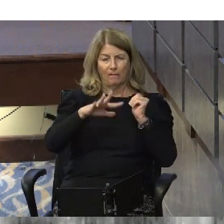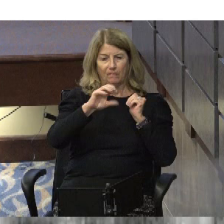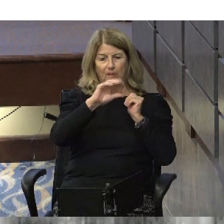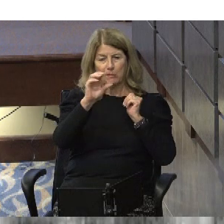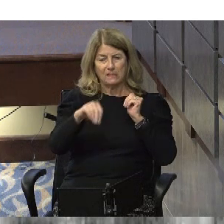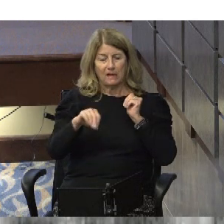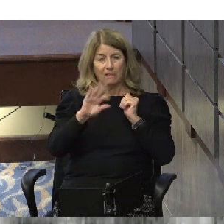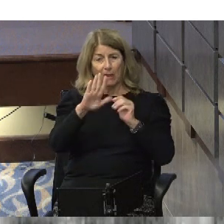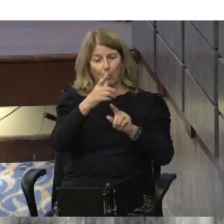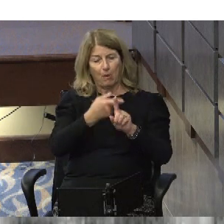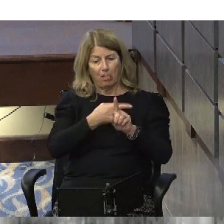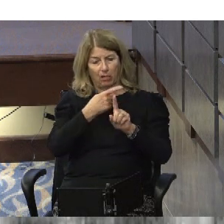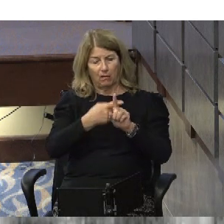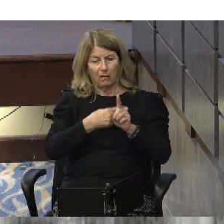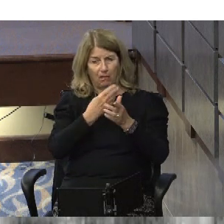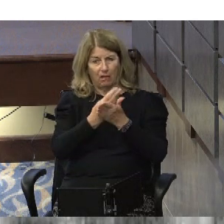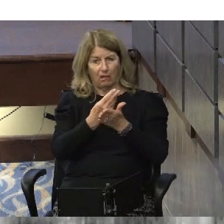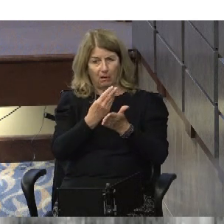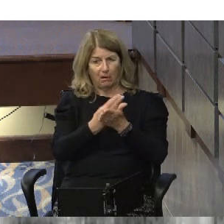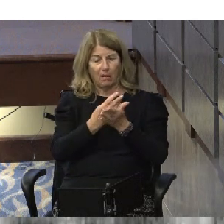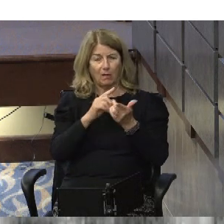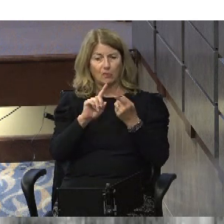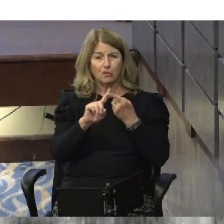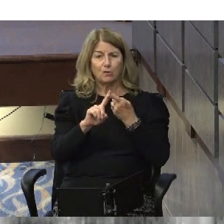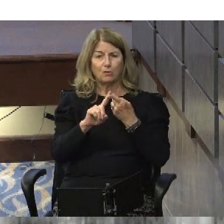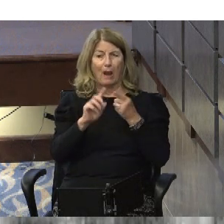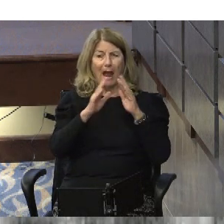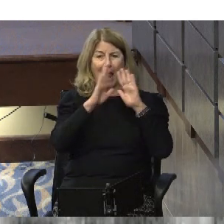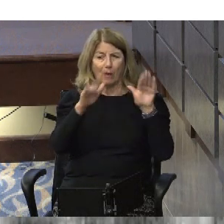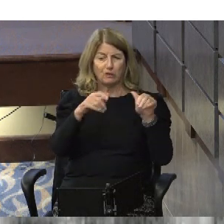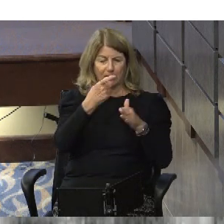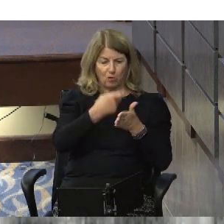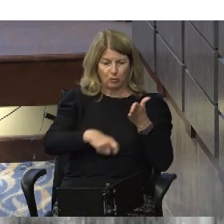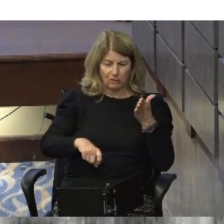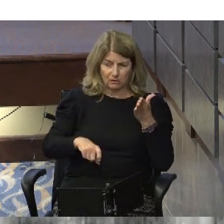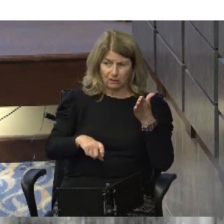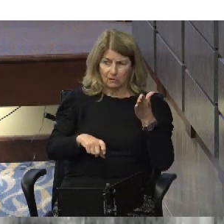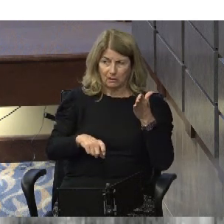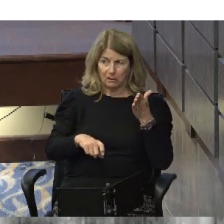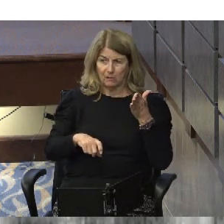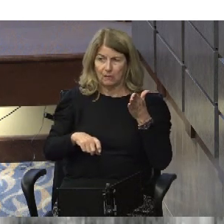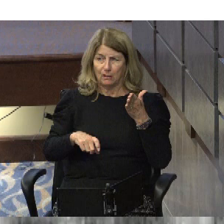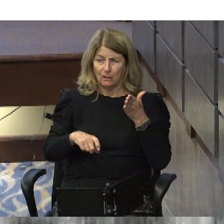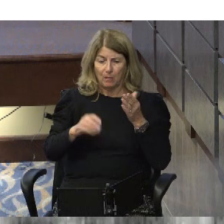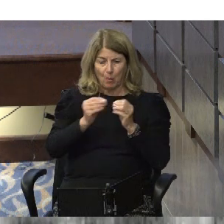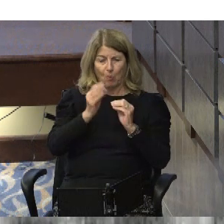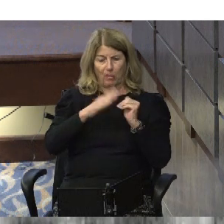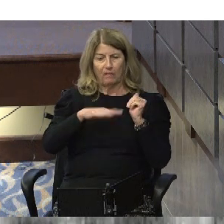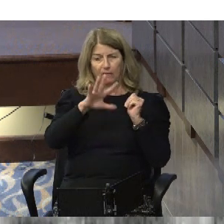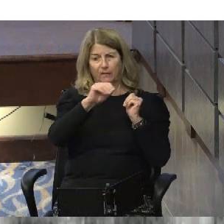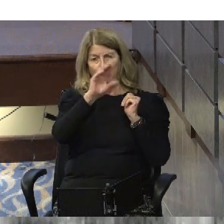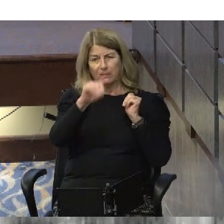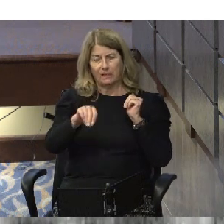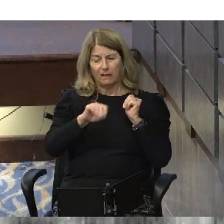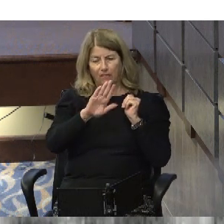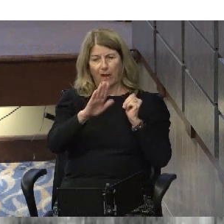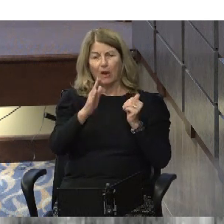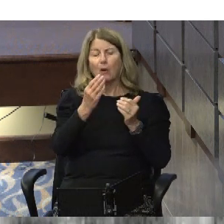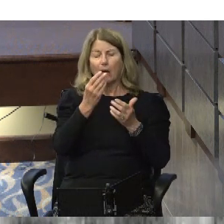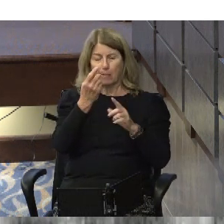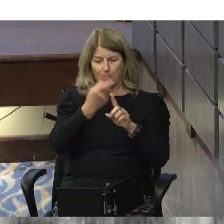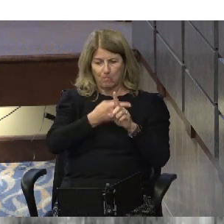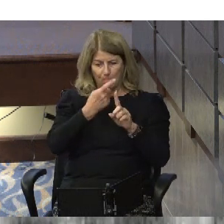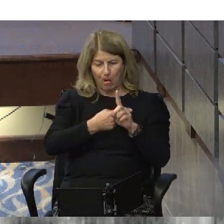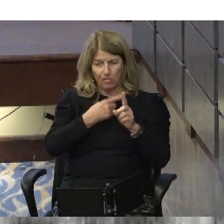their monthly income towards housing costs. More than 50% of their monthly income towards